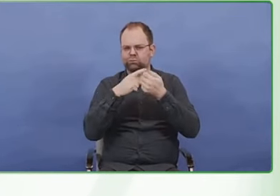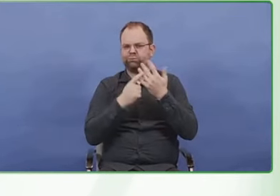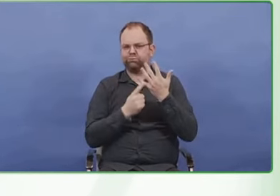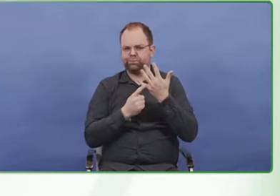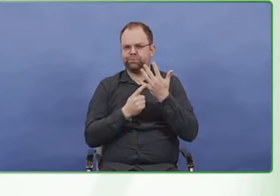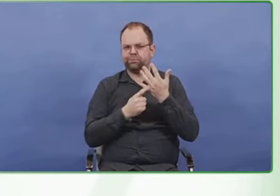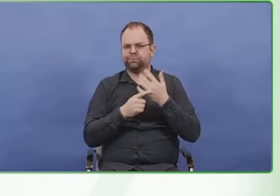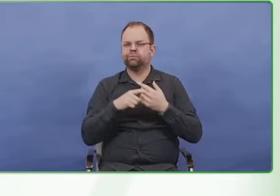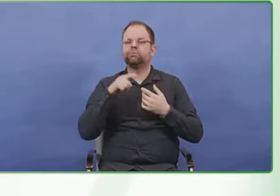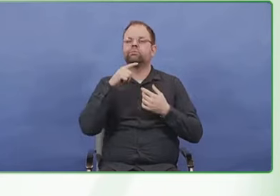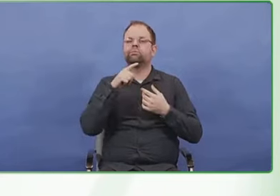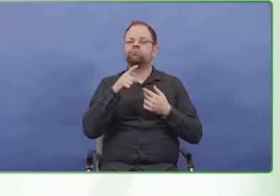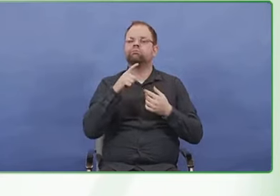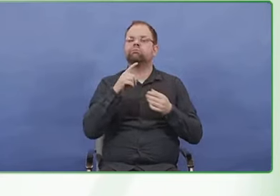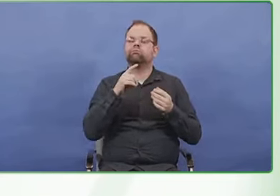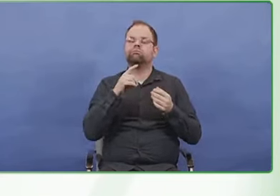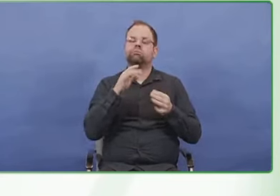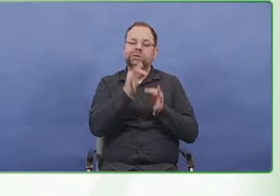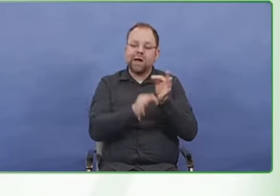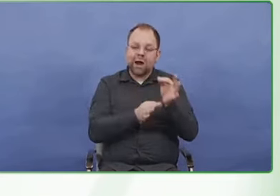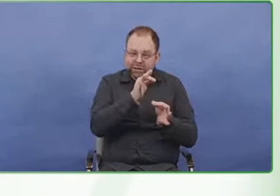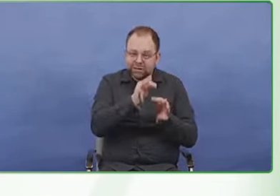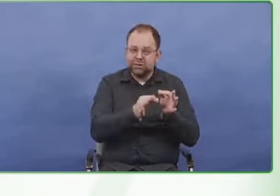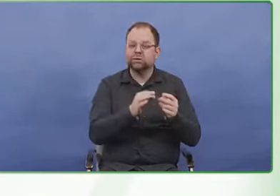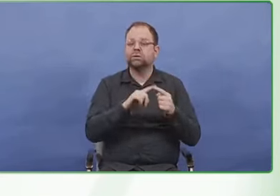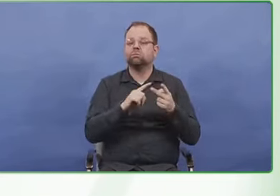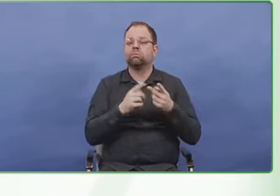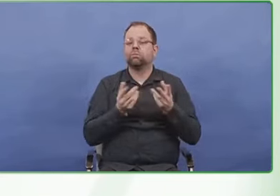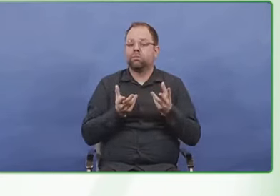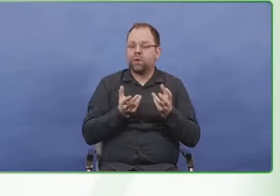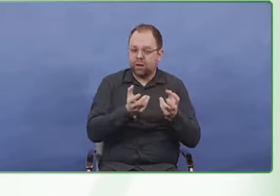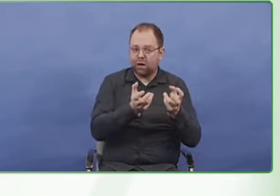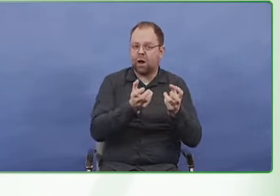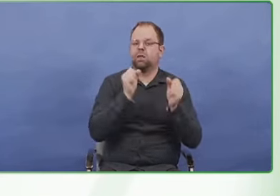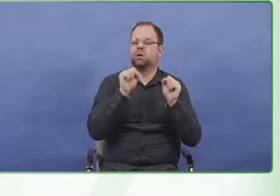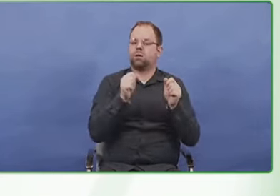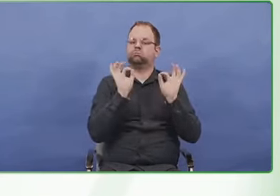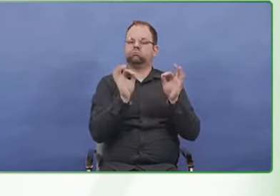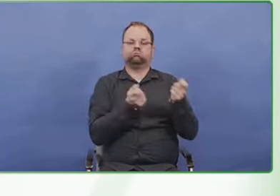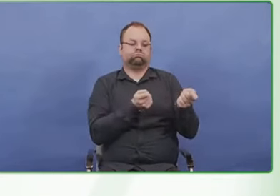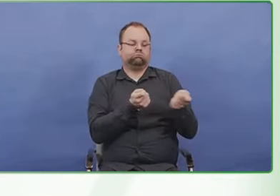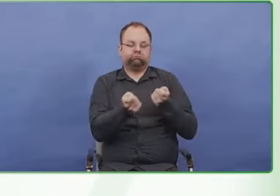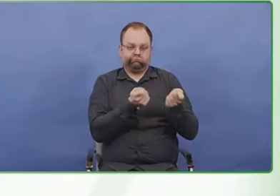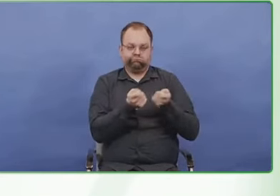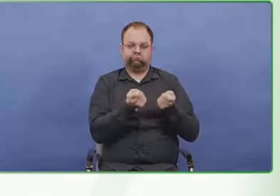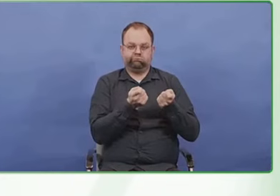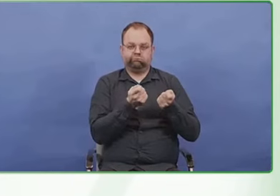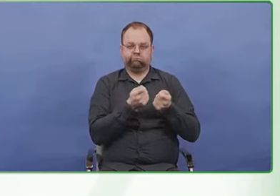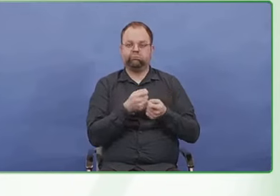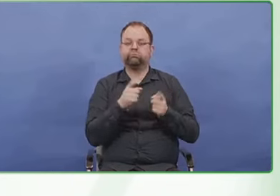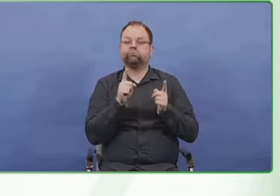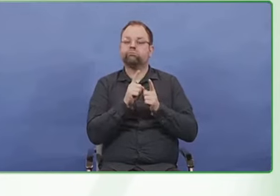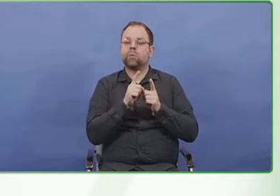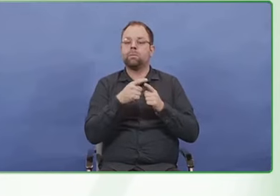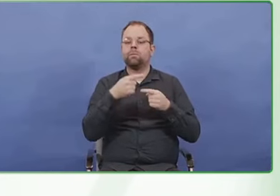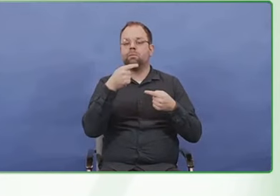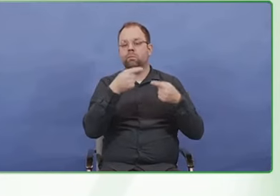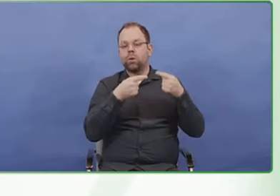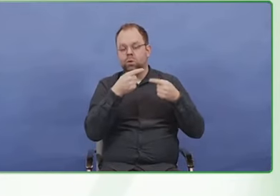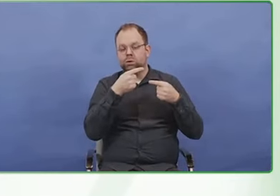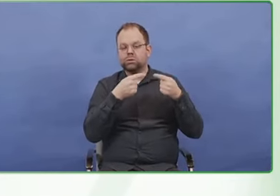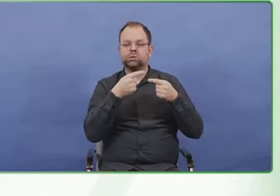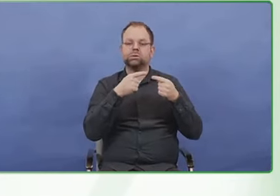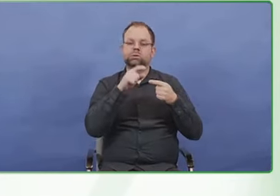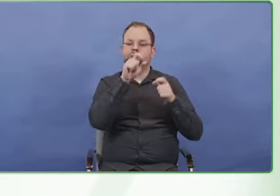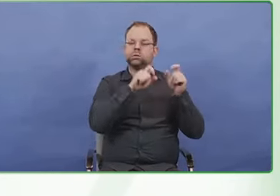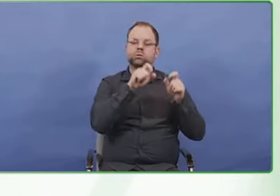3 and 4 together, and objective 3 is very much ensuring that there are disability inclusive approaches to health emergencies. We know from